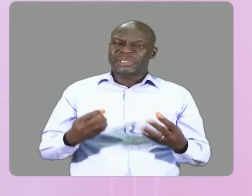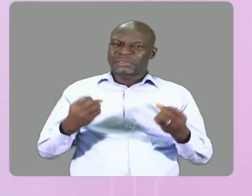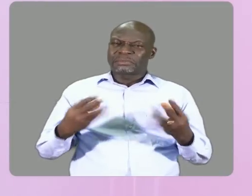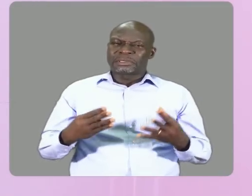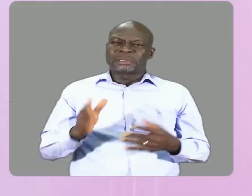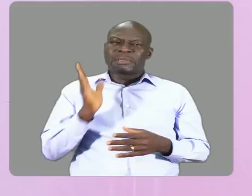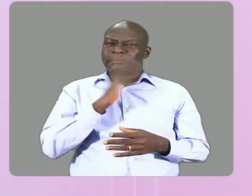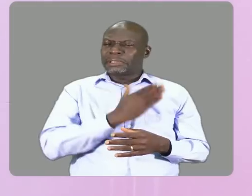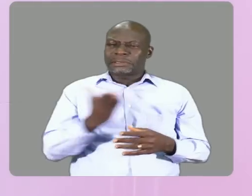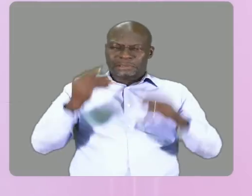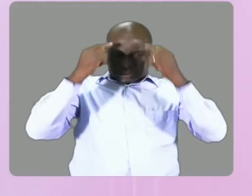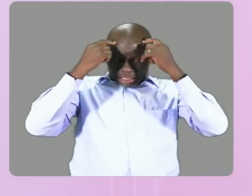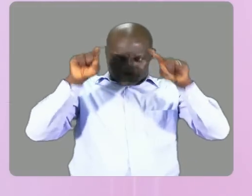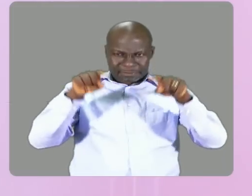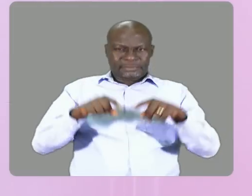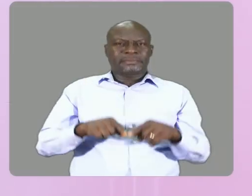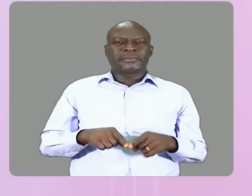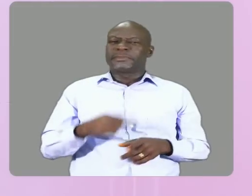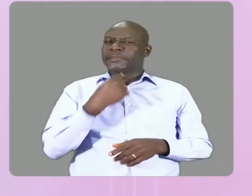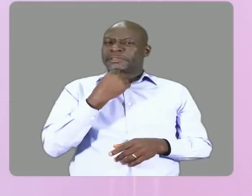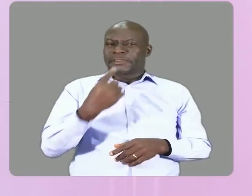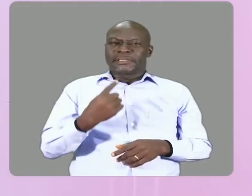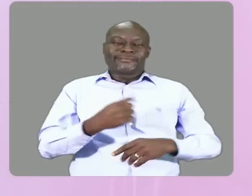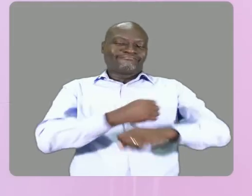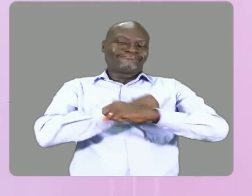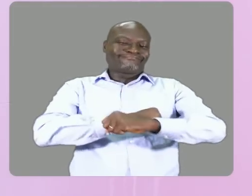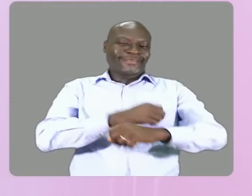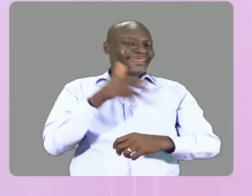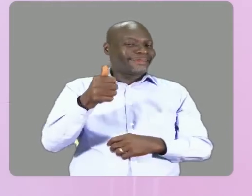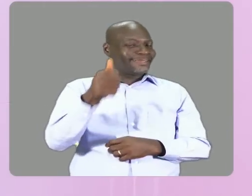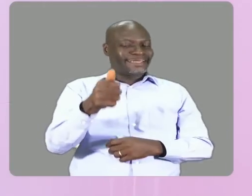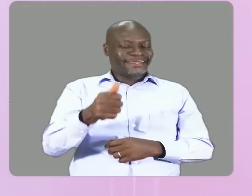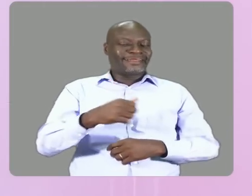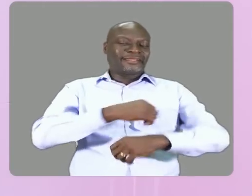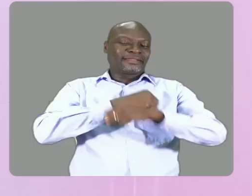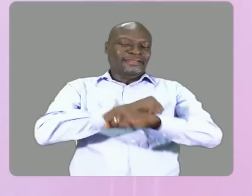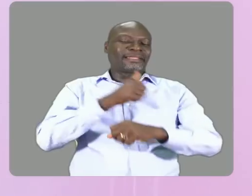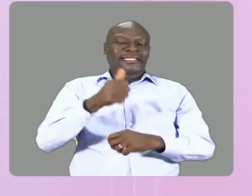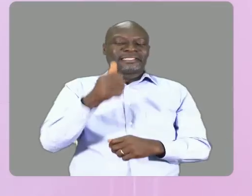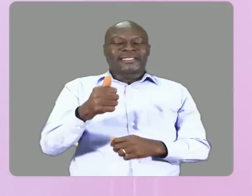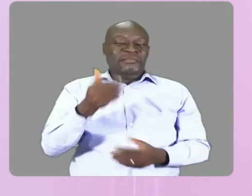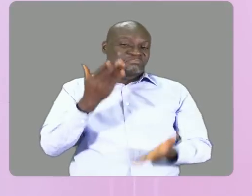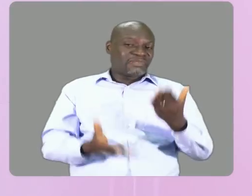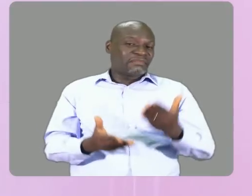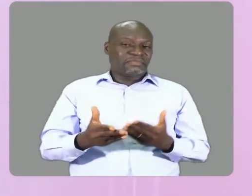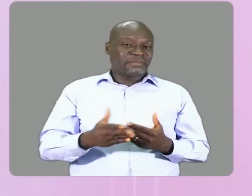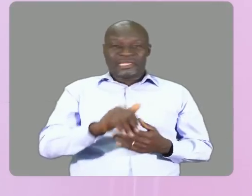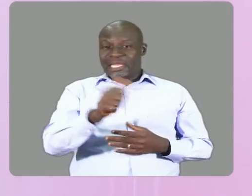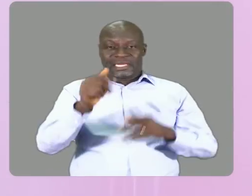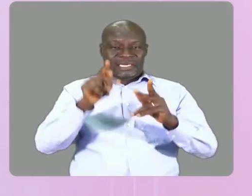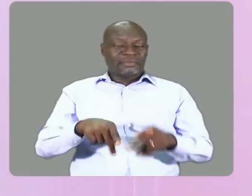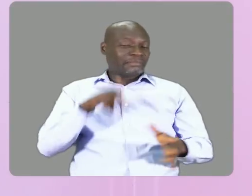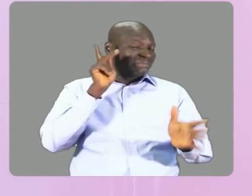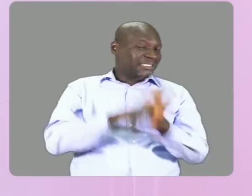Enkoma wote se enkrofo e die nyina ne se. Bo ho ban na sabe kwasea bi enku ant wan